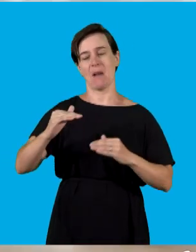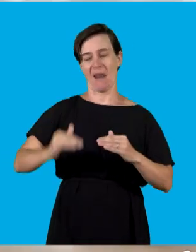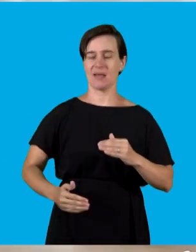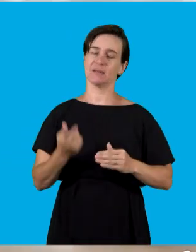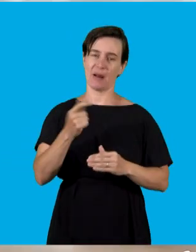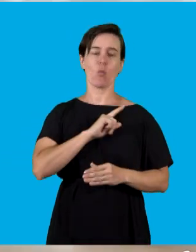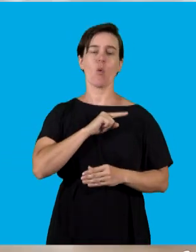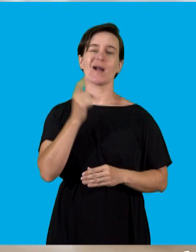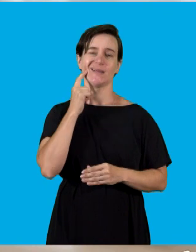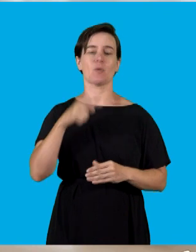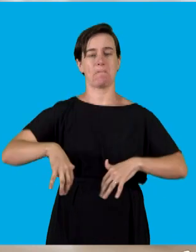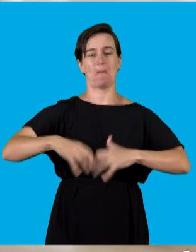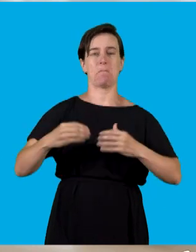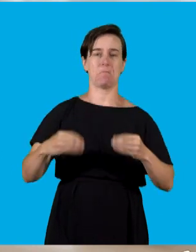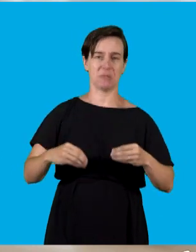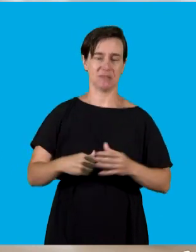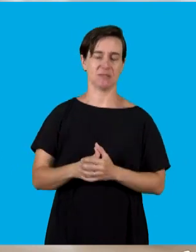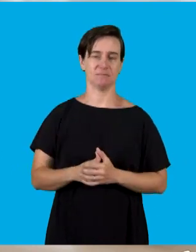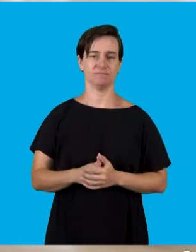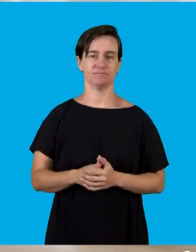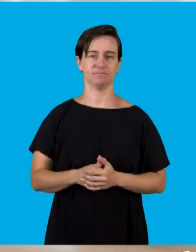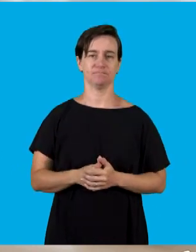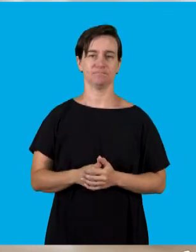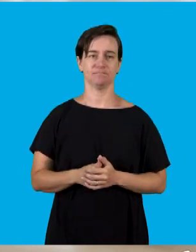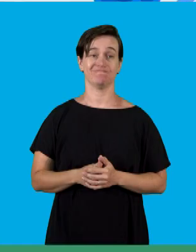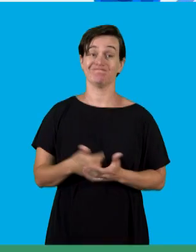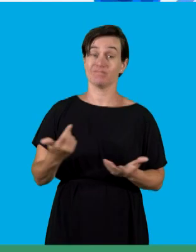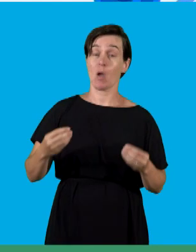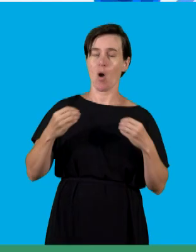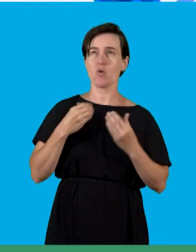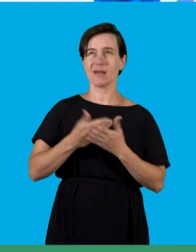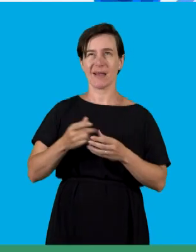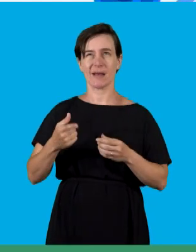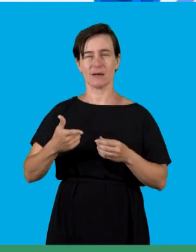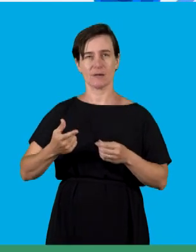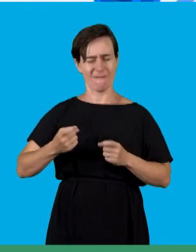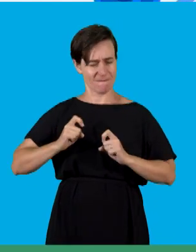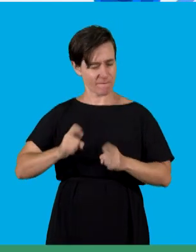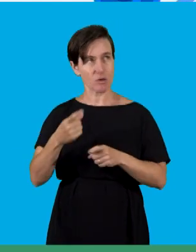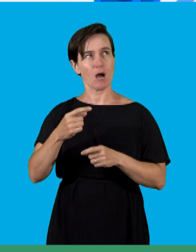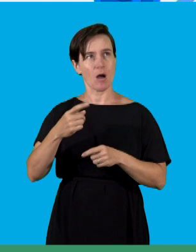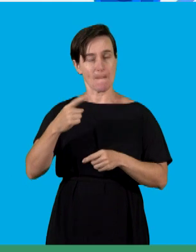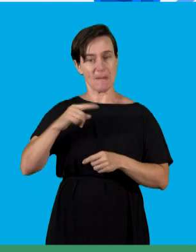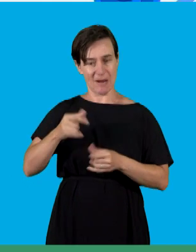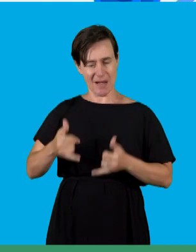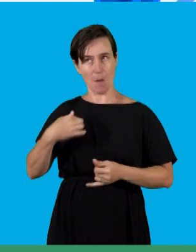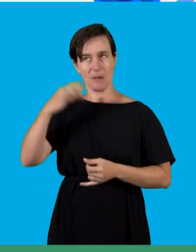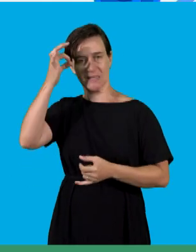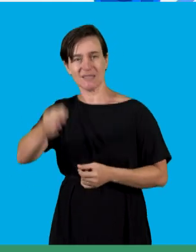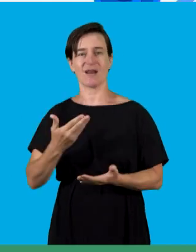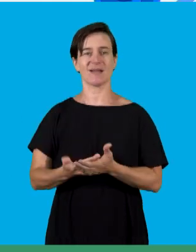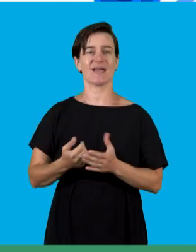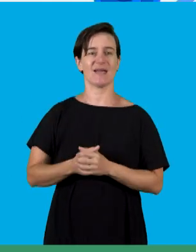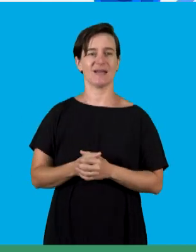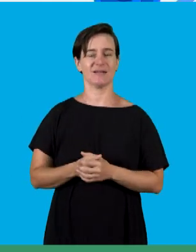this particular business. The owner can take quick decisions as and when